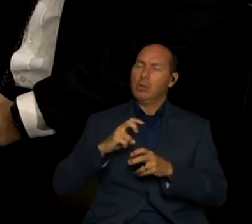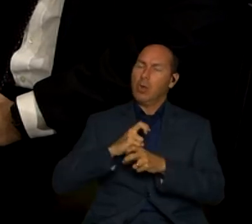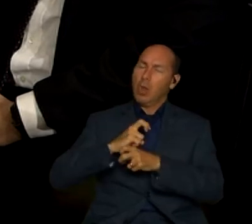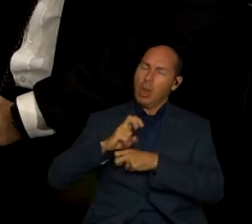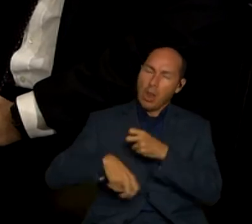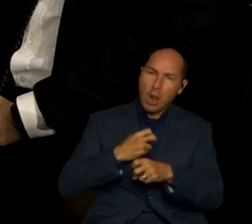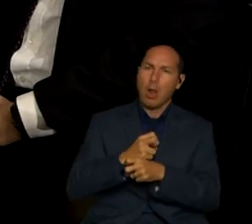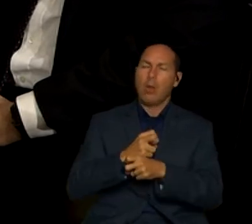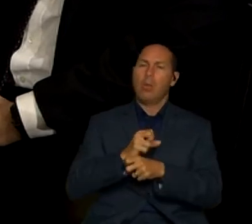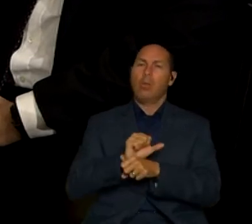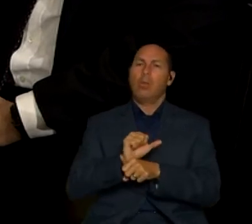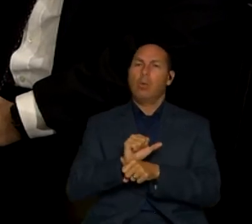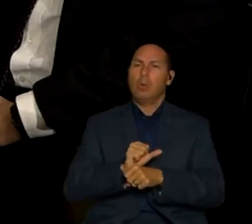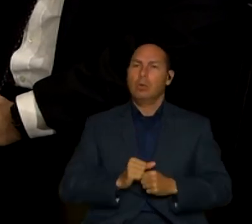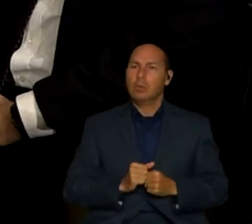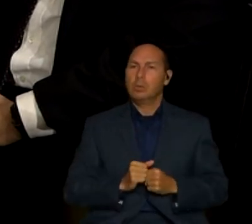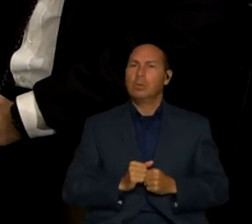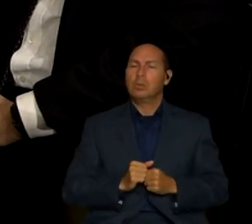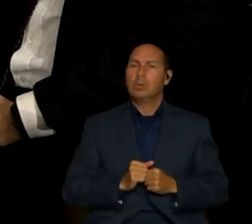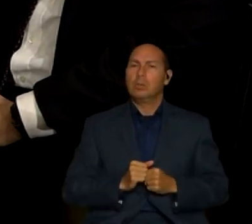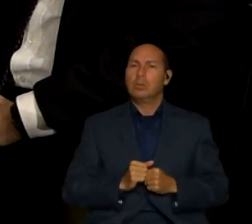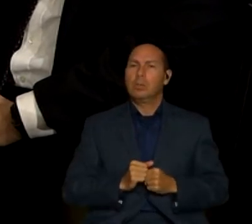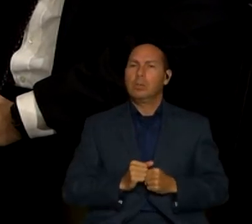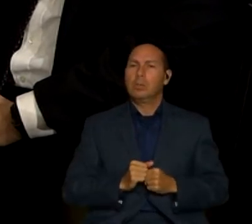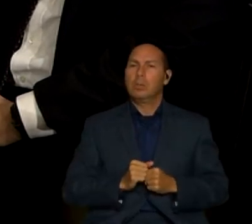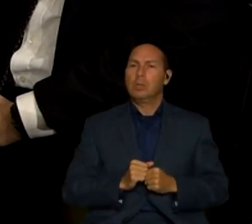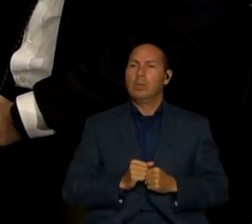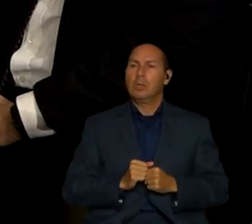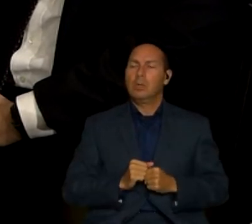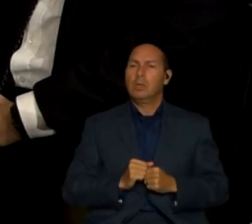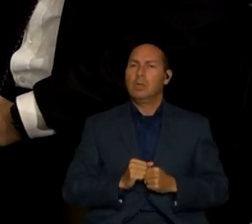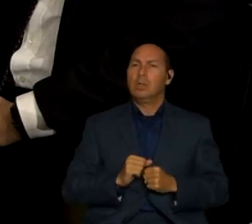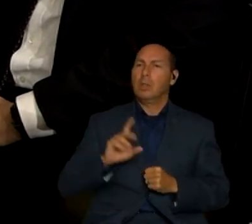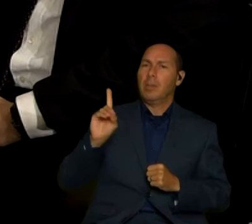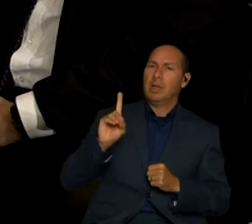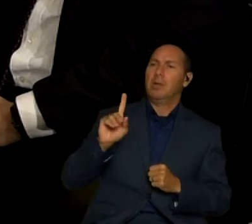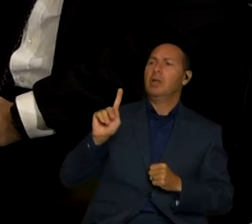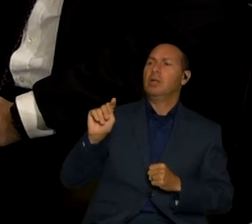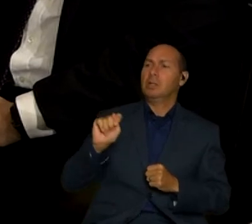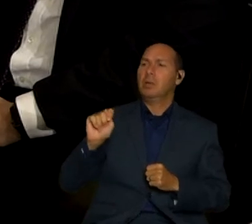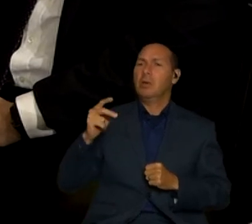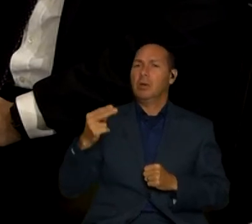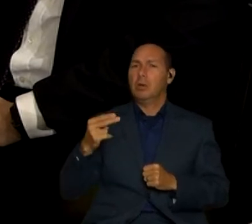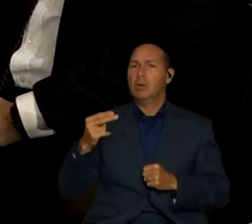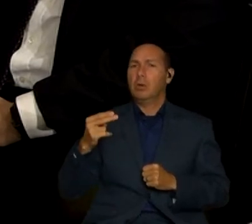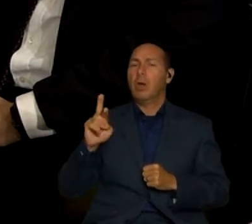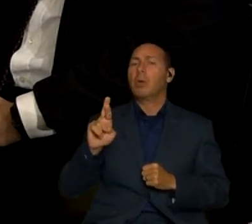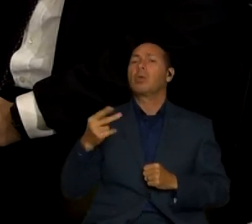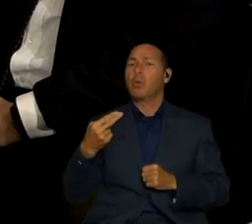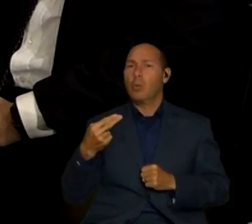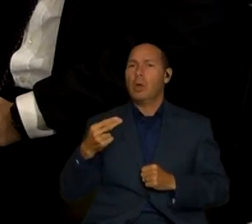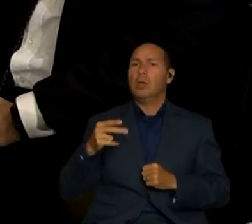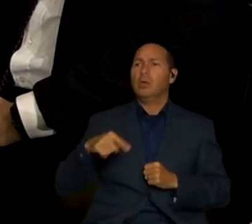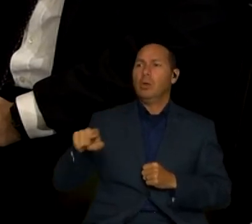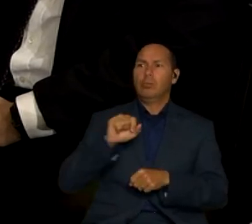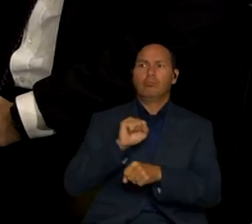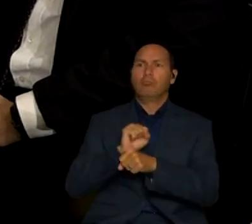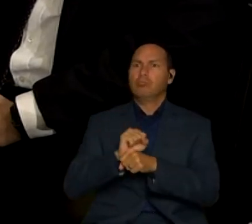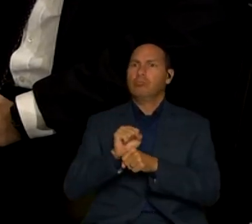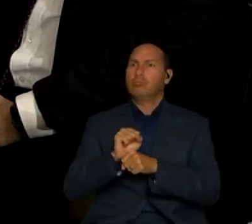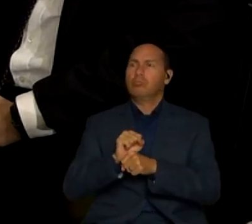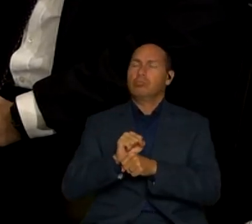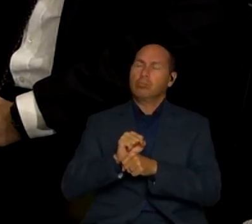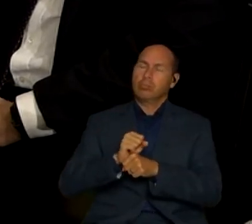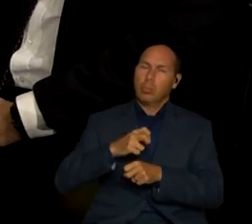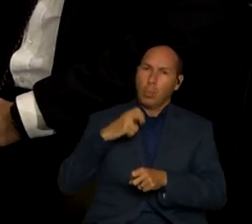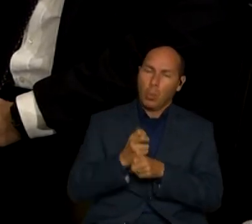the professionals of OATRH have performed before the CSR began, and now with the implementation